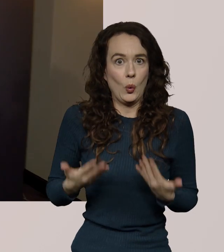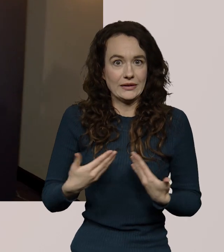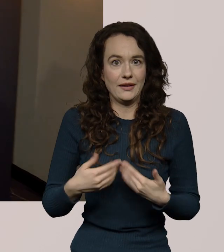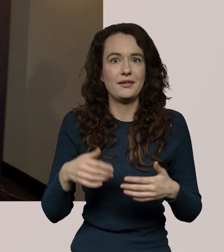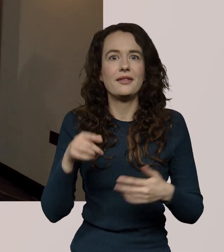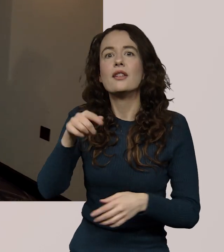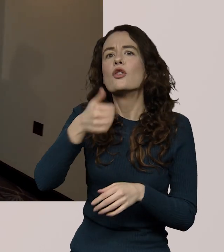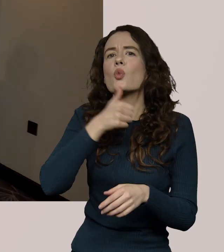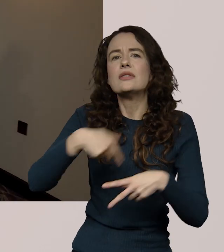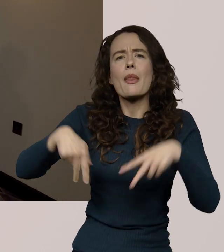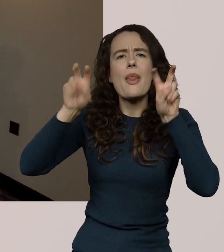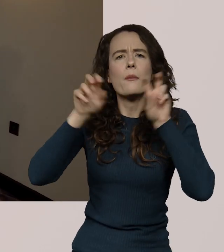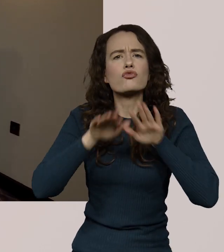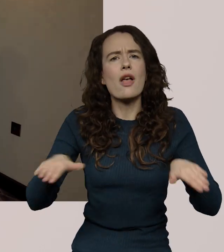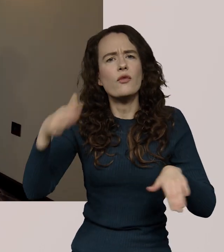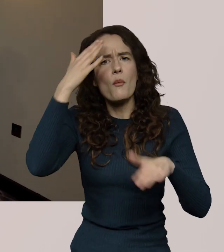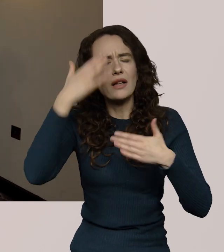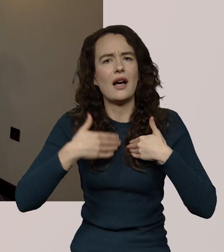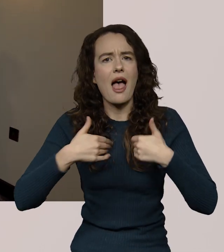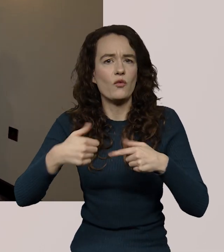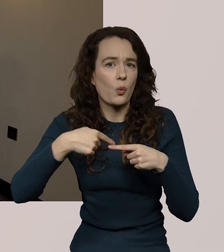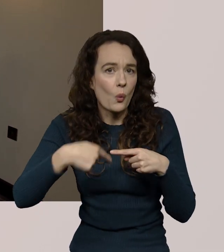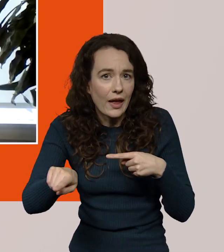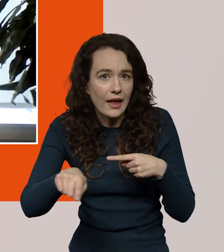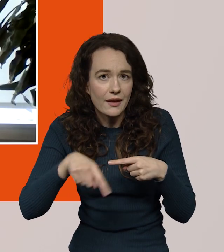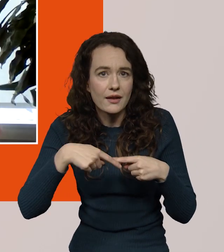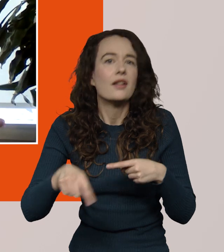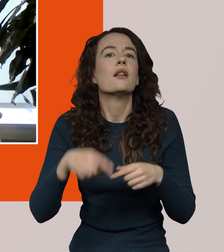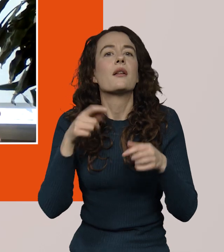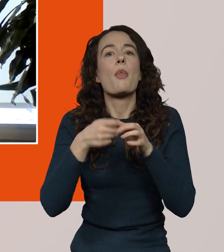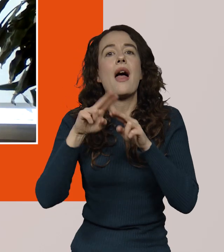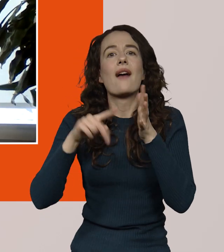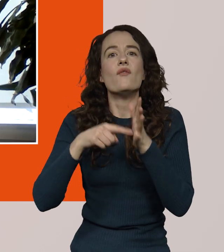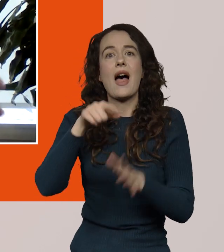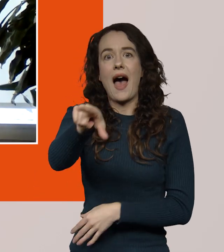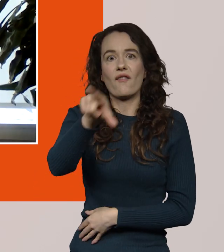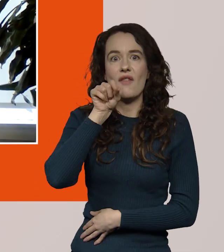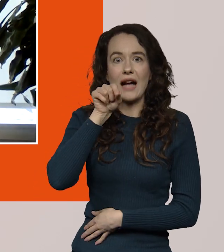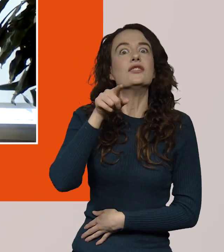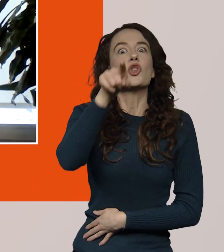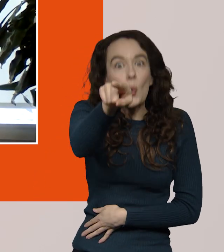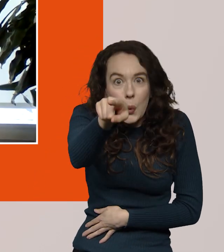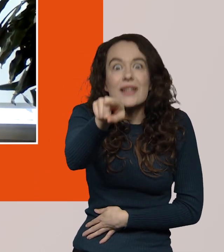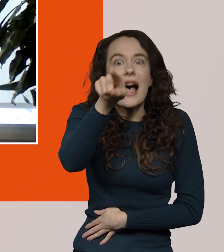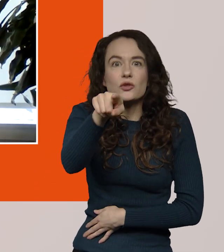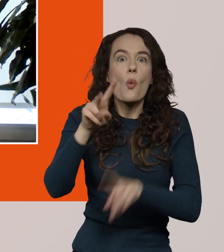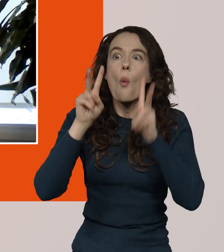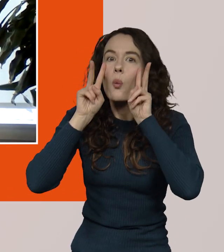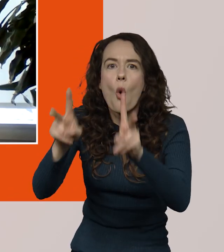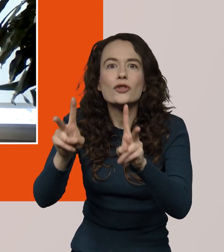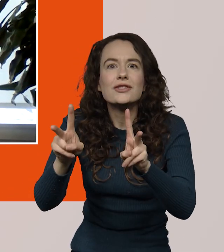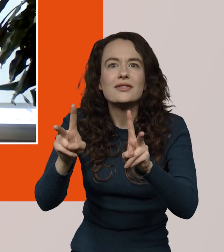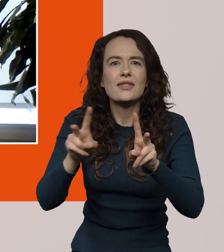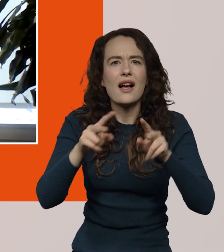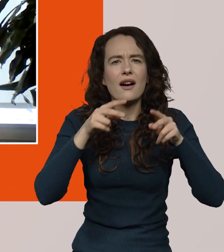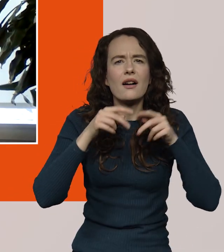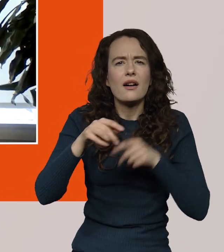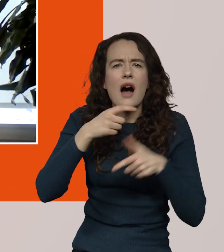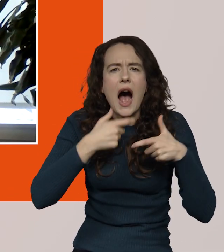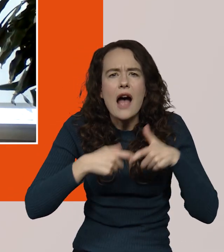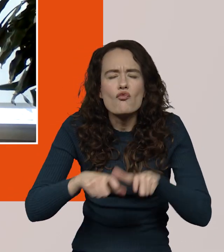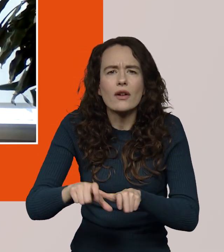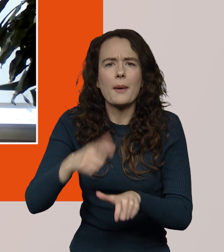children, whether you think, isn't that interesting that actually all these grown-ups who do lots of TV and they're famous, actually they have